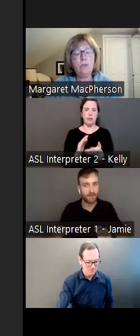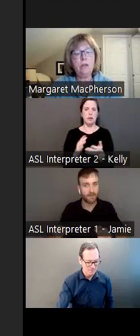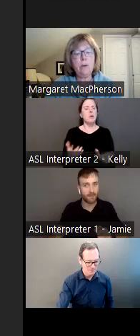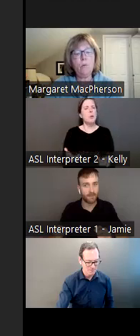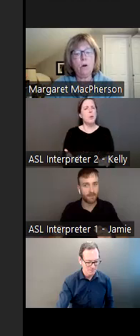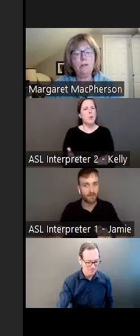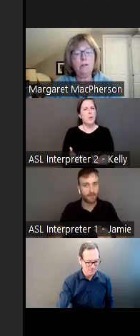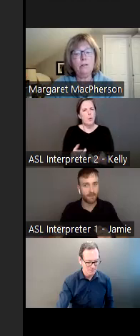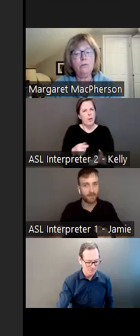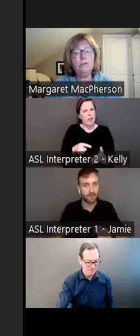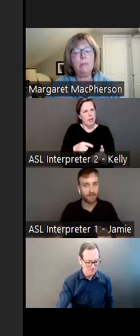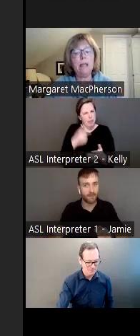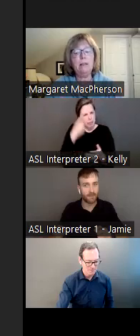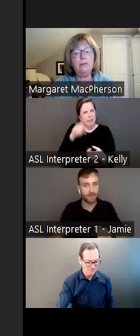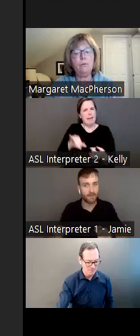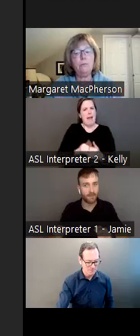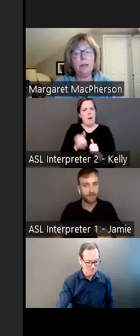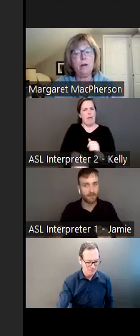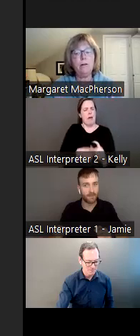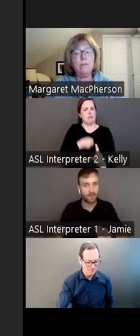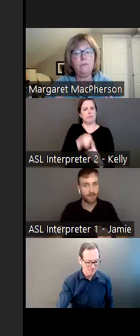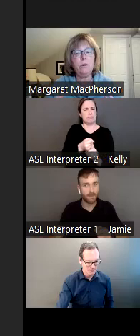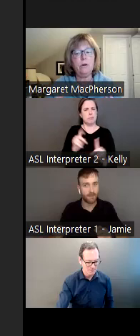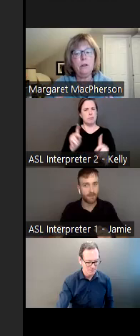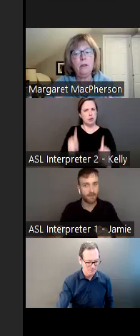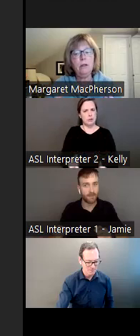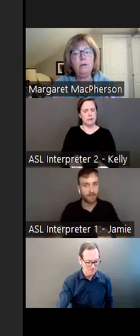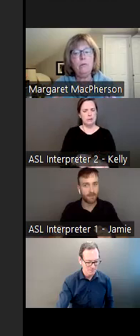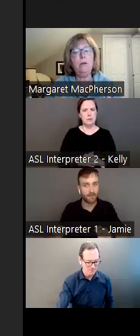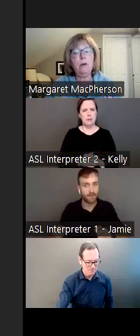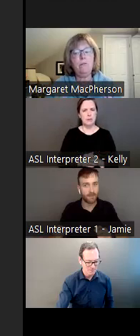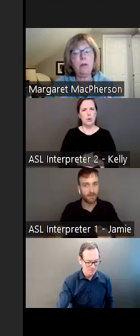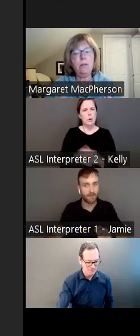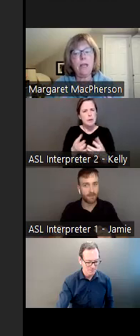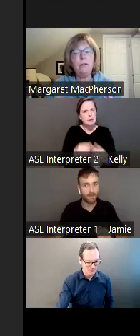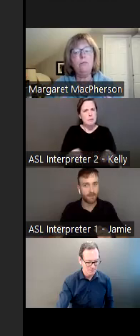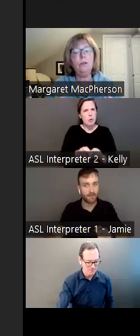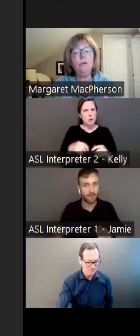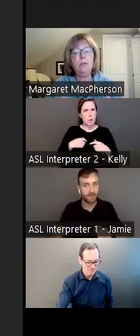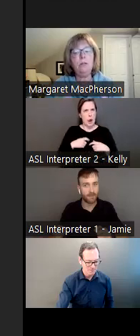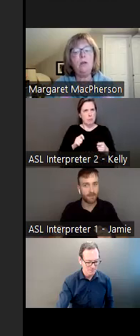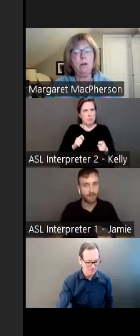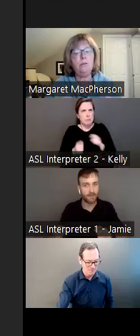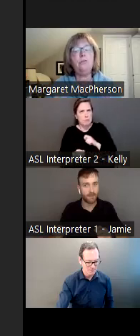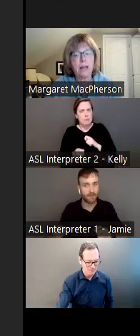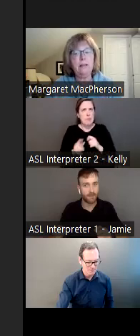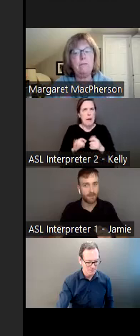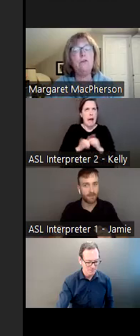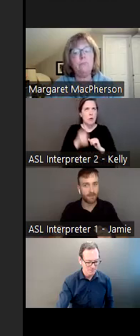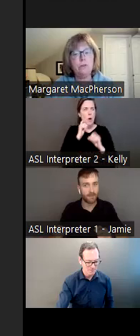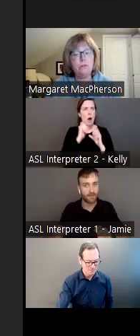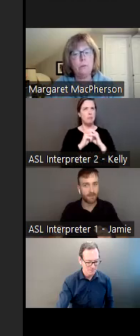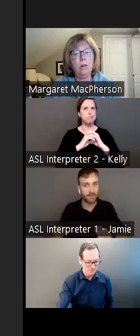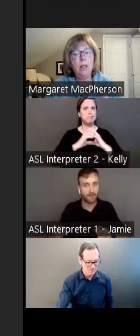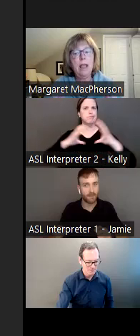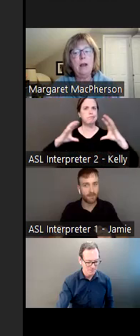if you think about wanting to expand that choice biography for her, you know, in whatever way you can? You really do need to understand that